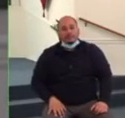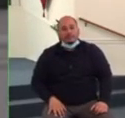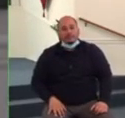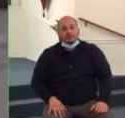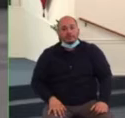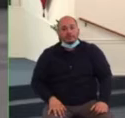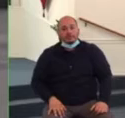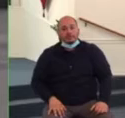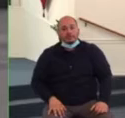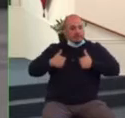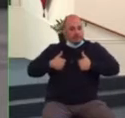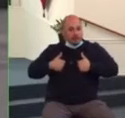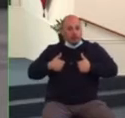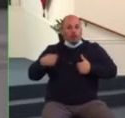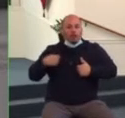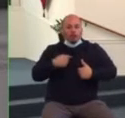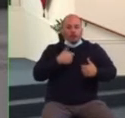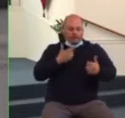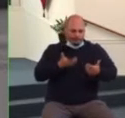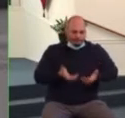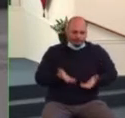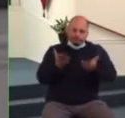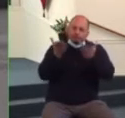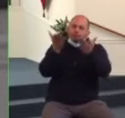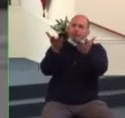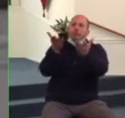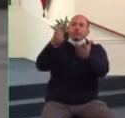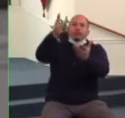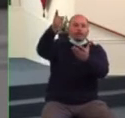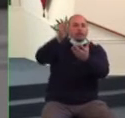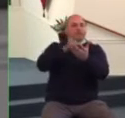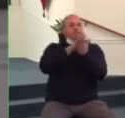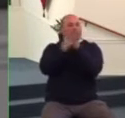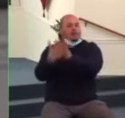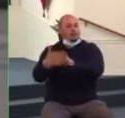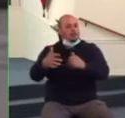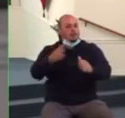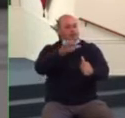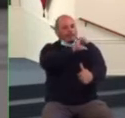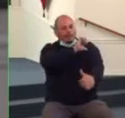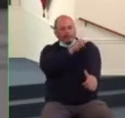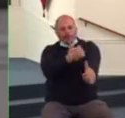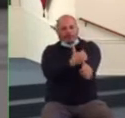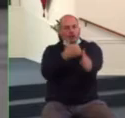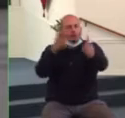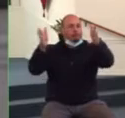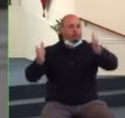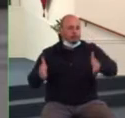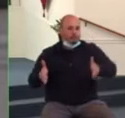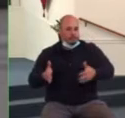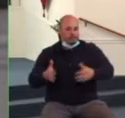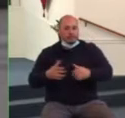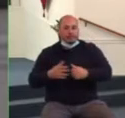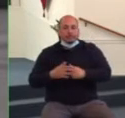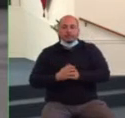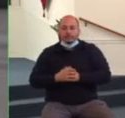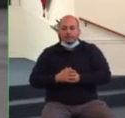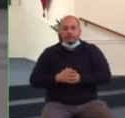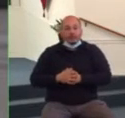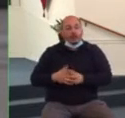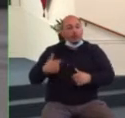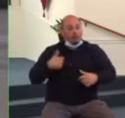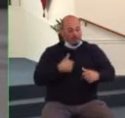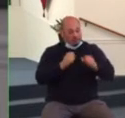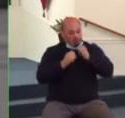we follow Jesus, he becomes the authority in our lives. He becomes our king. In denying ourselves